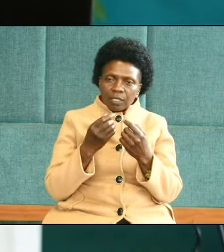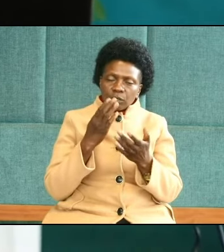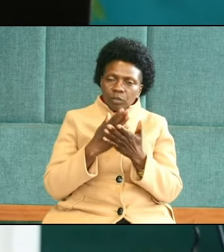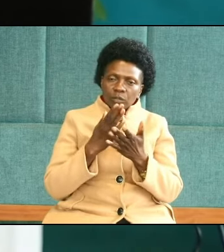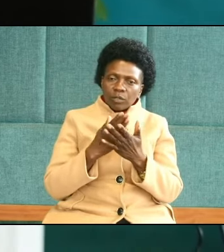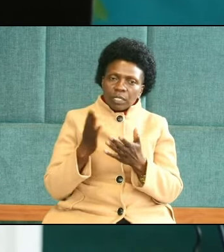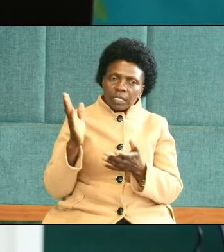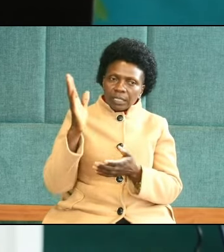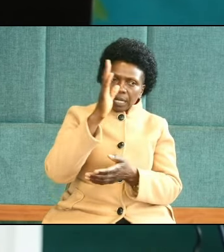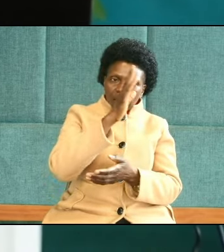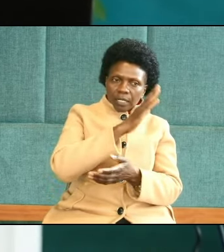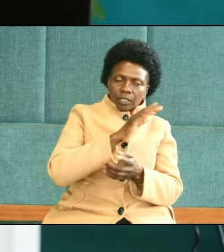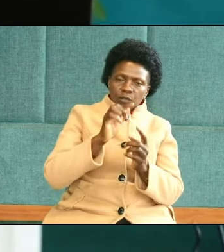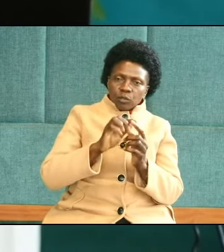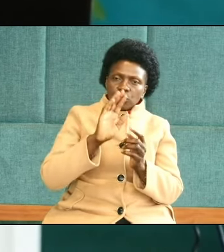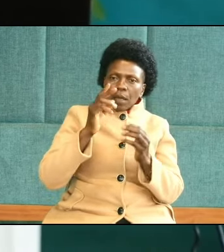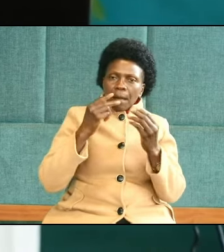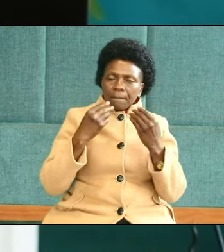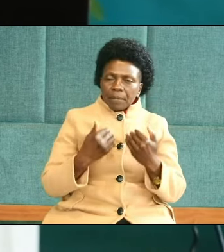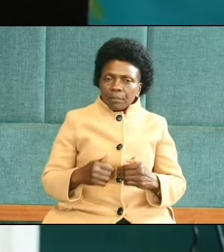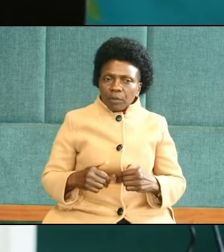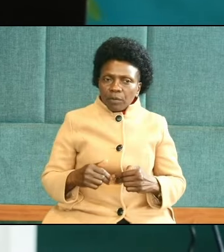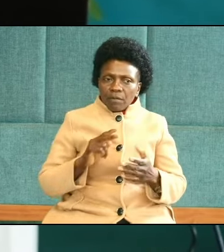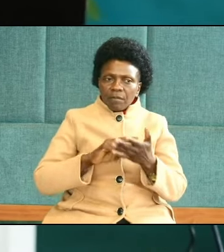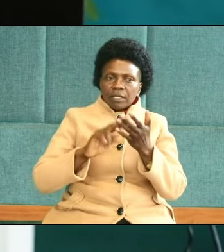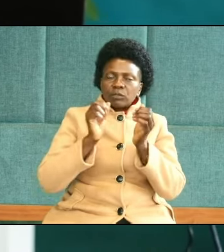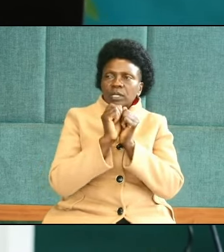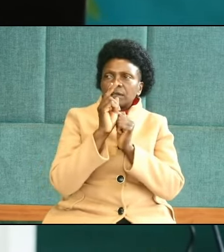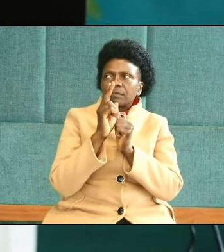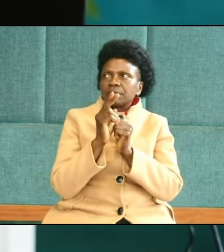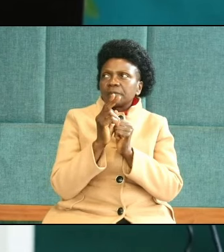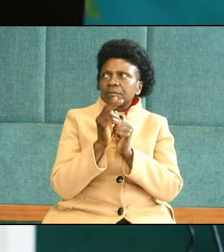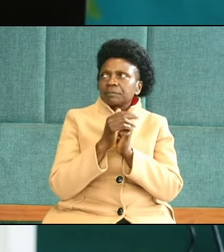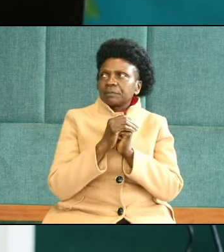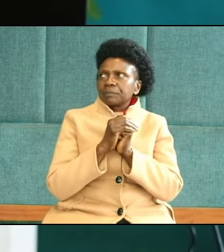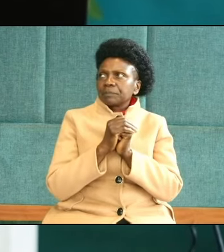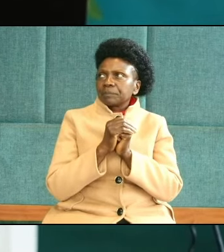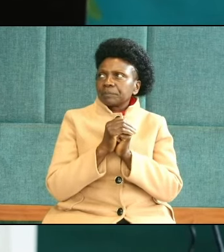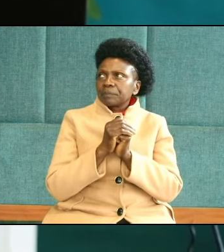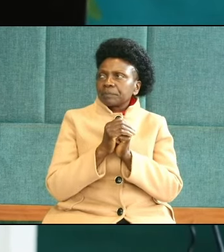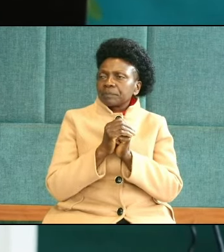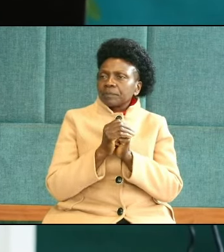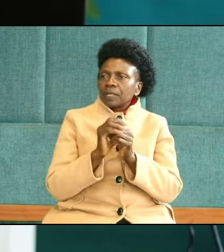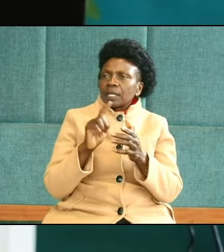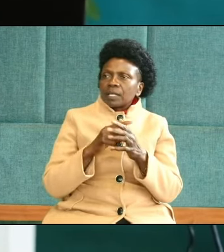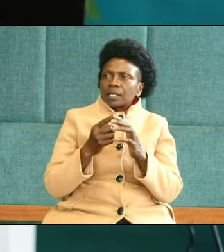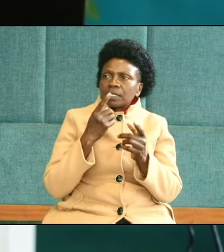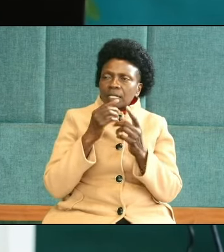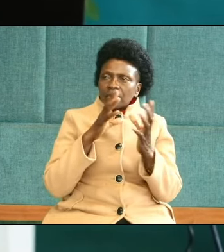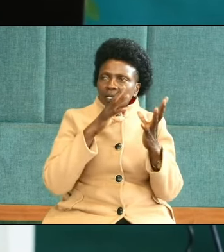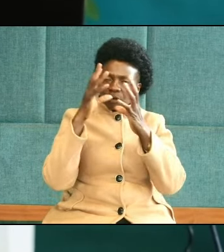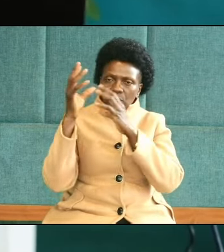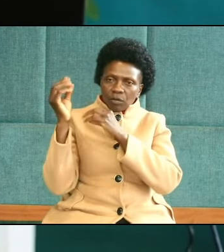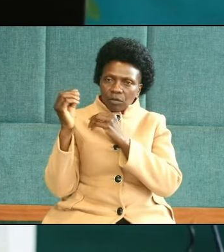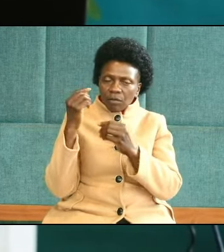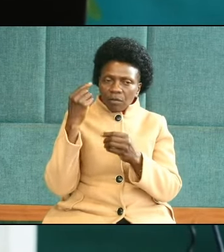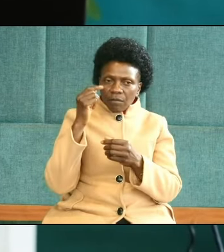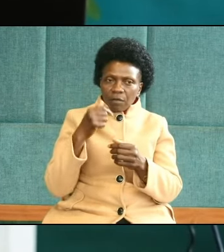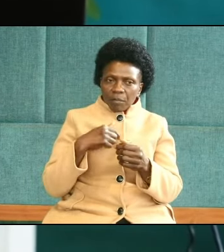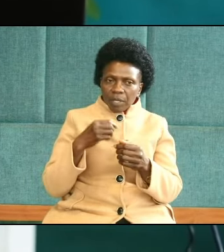with you to your people." Go down to verse 12. "Turn back, my daughters," Naomi said. "Go, for I am